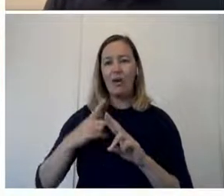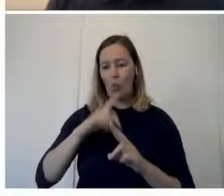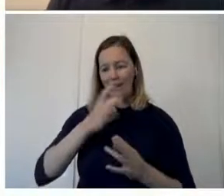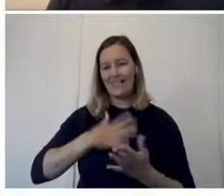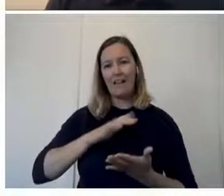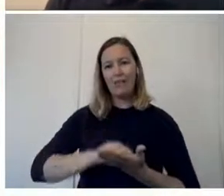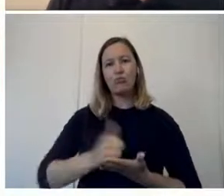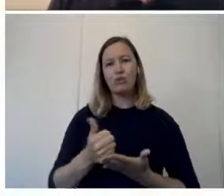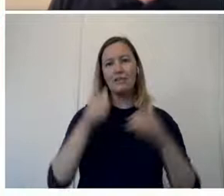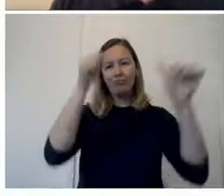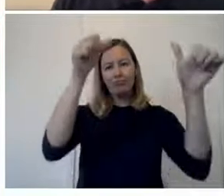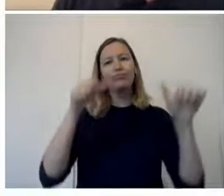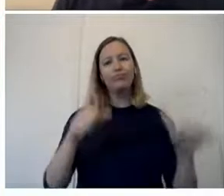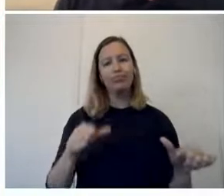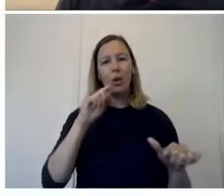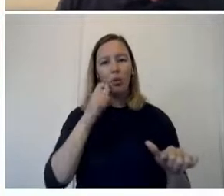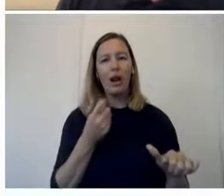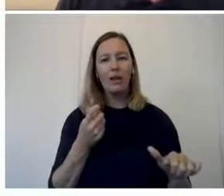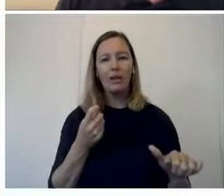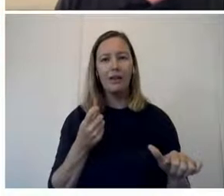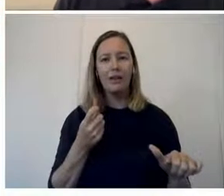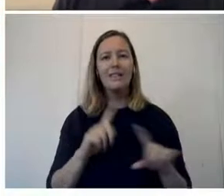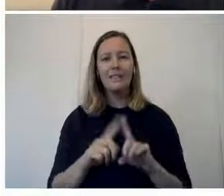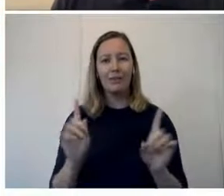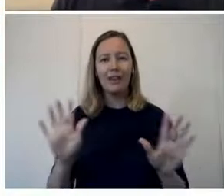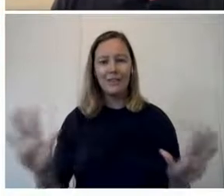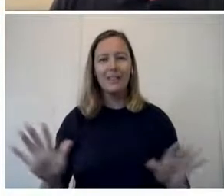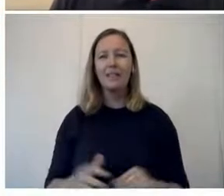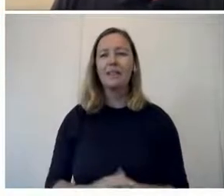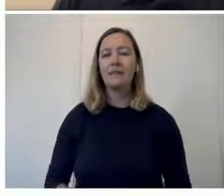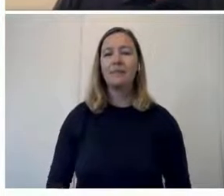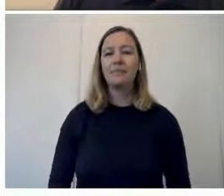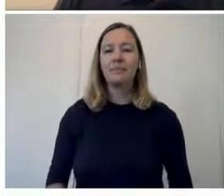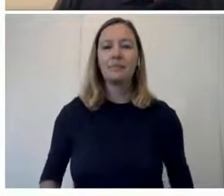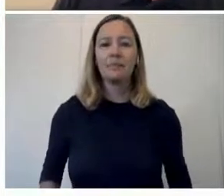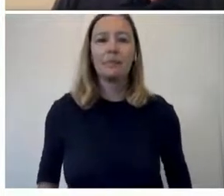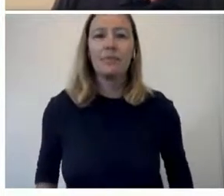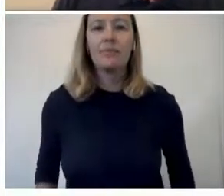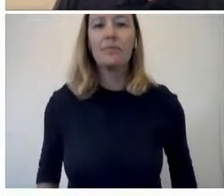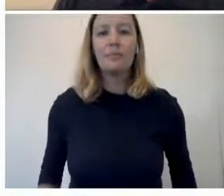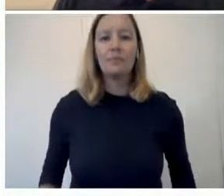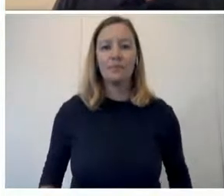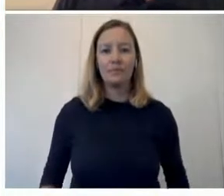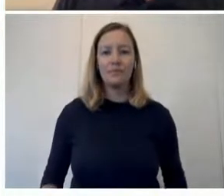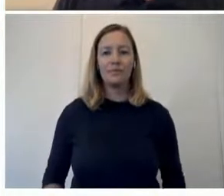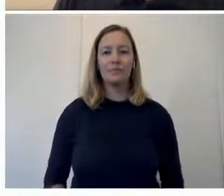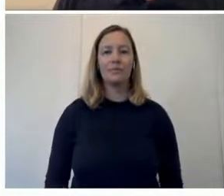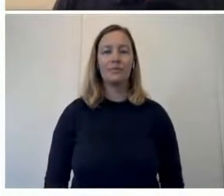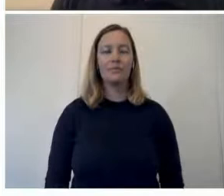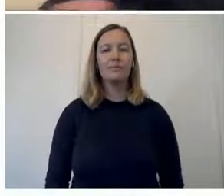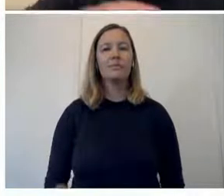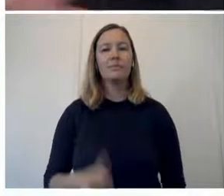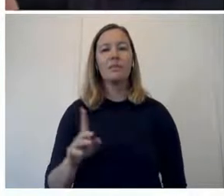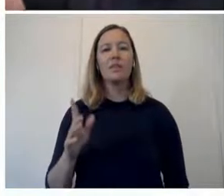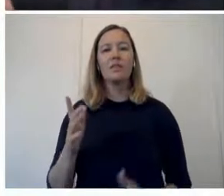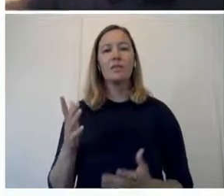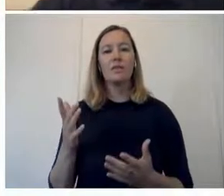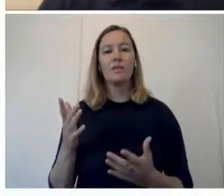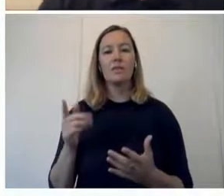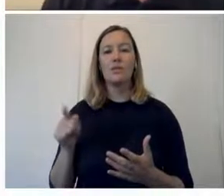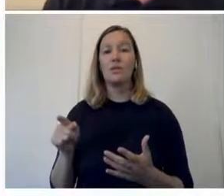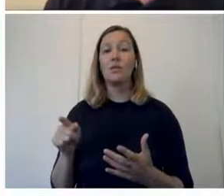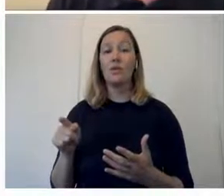this is kind of, it could be like the paramilitary wing of your marketing department. You could